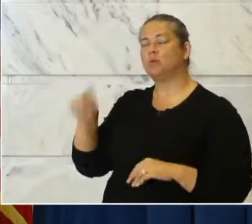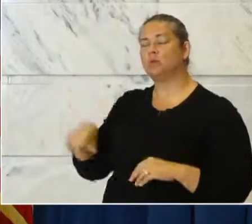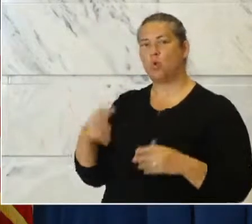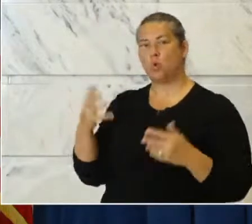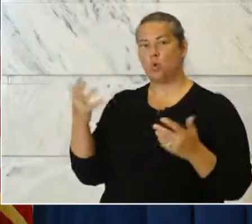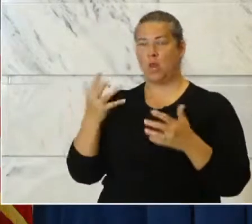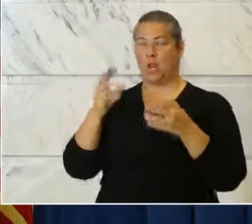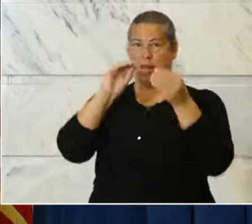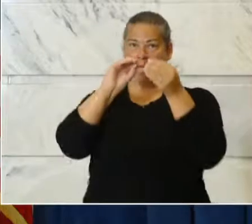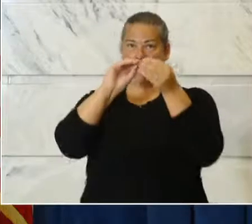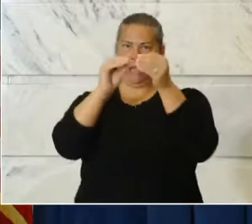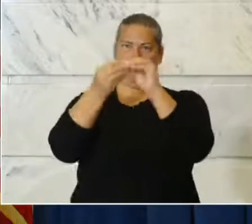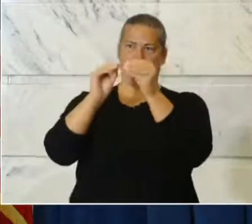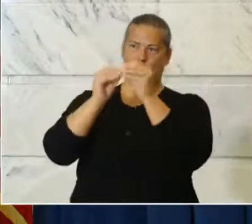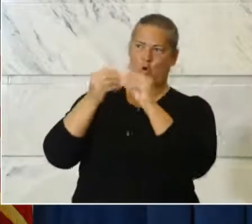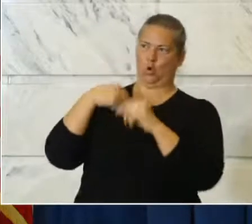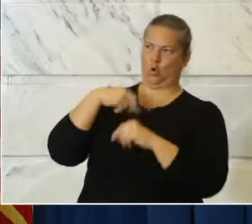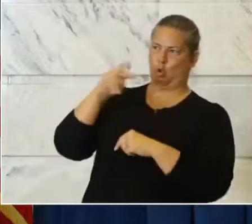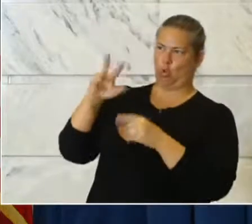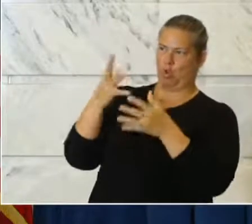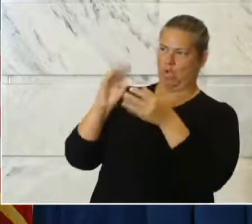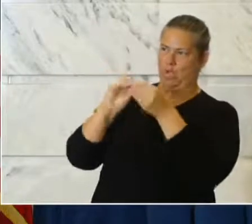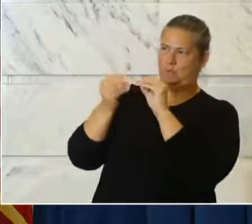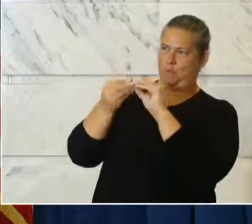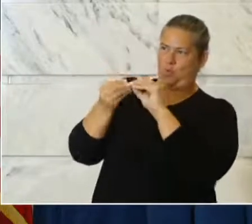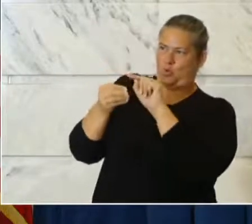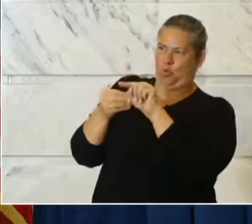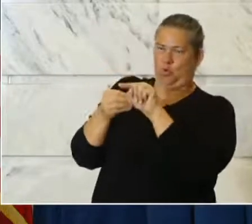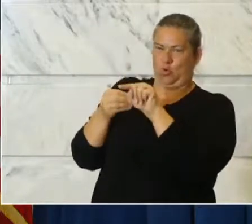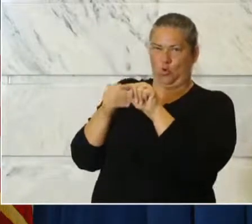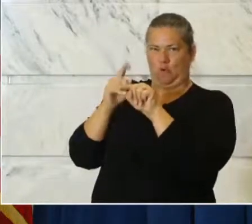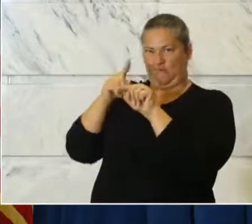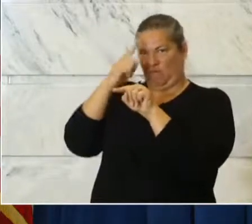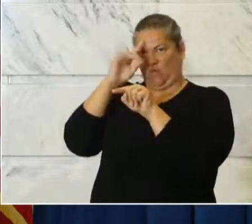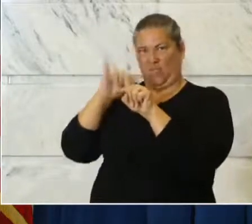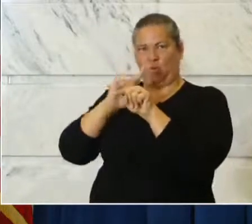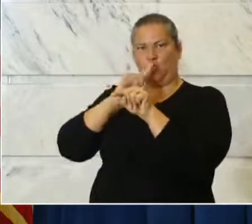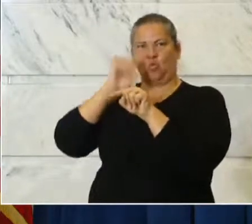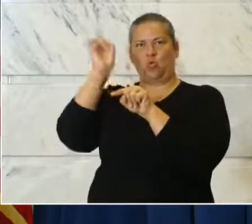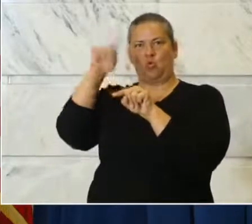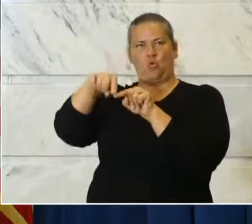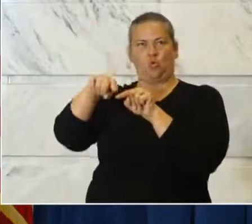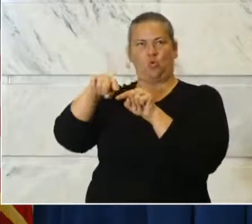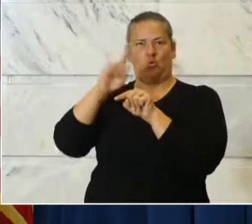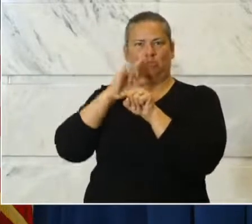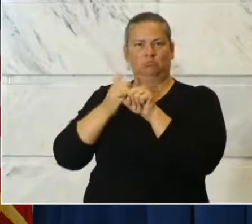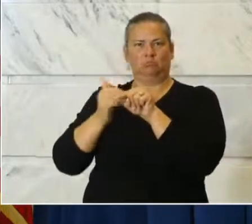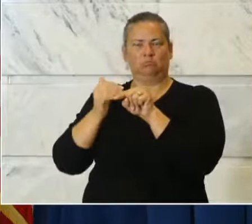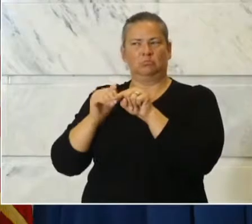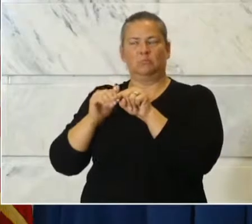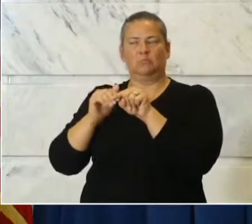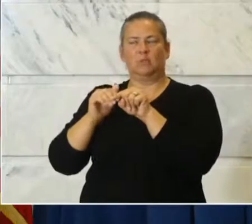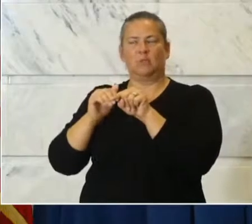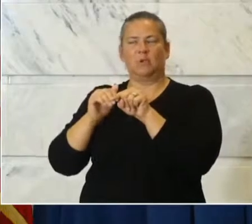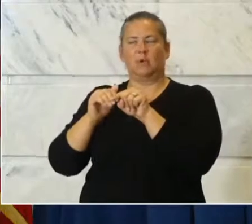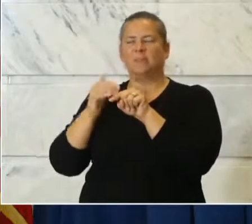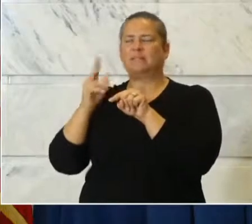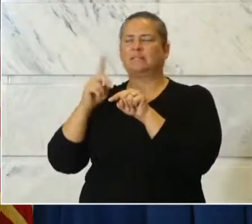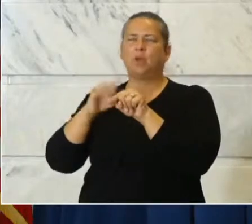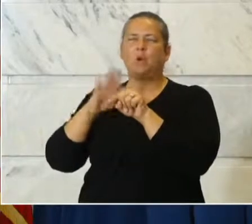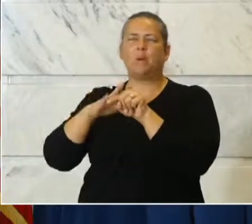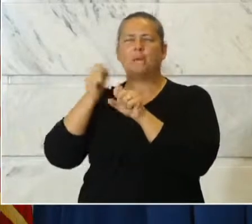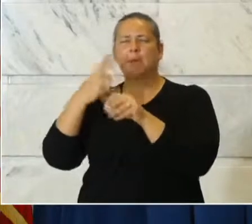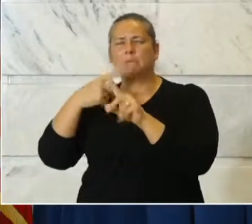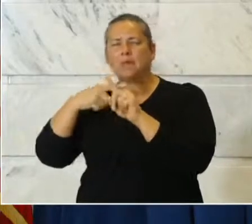looking for on, and it'll be more than just cases. It'll be cases, the positivity rate, the number of hospital beds that